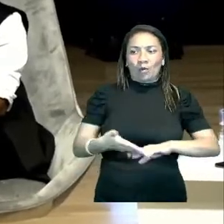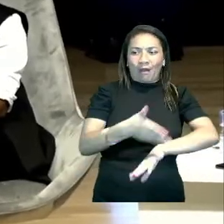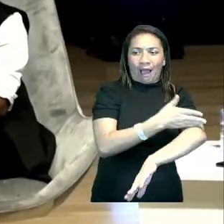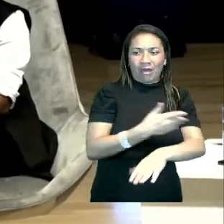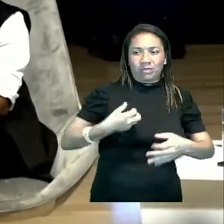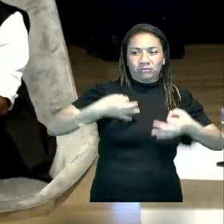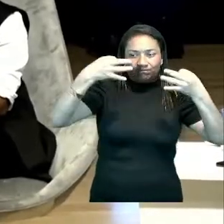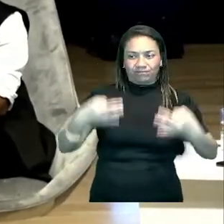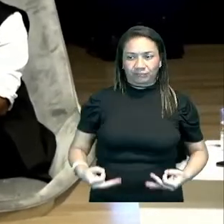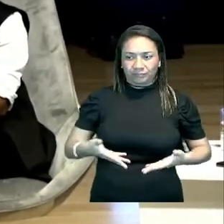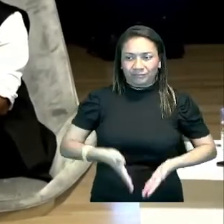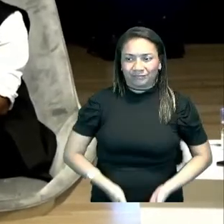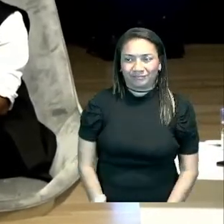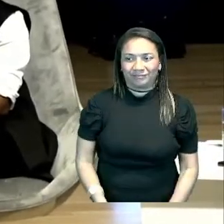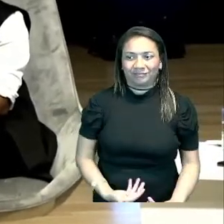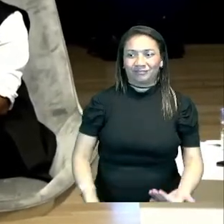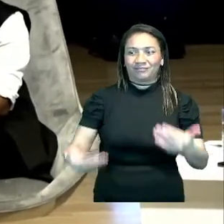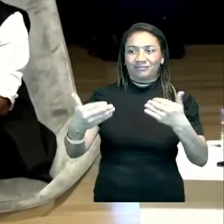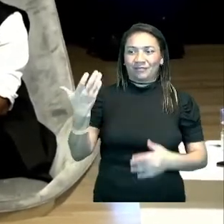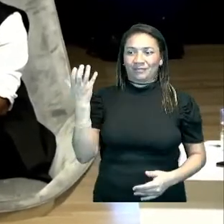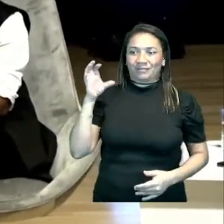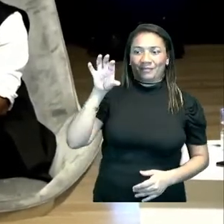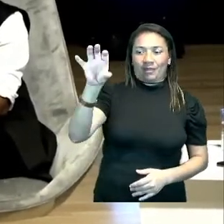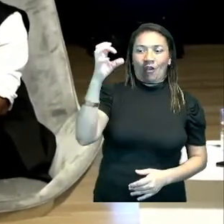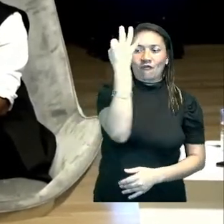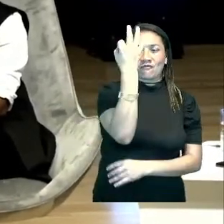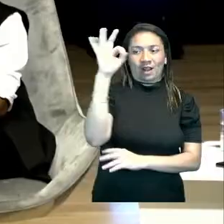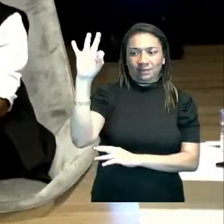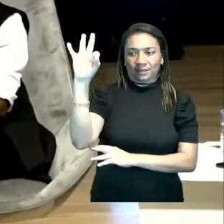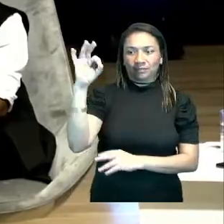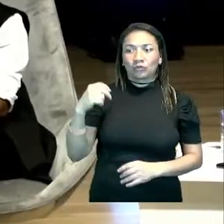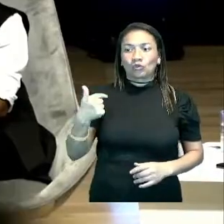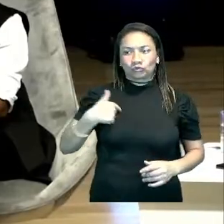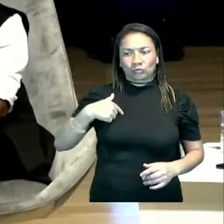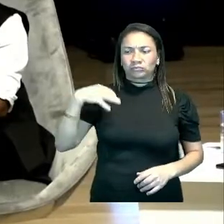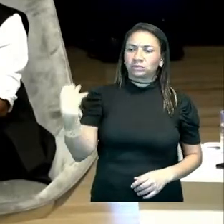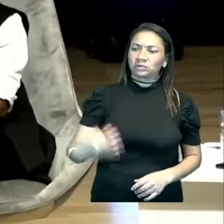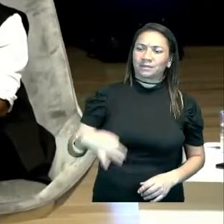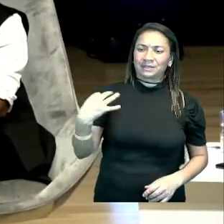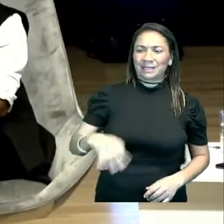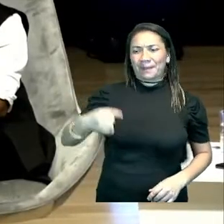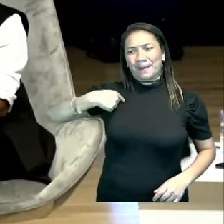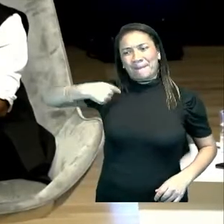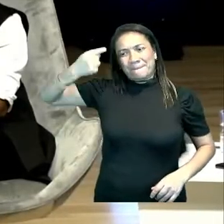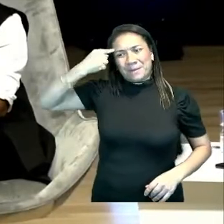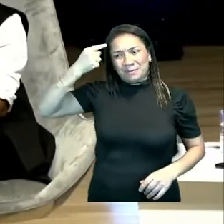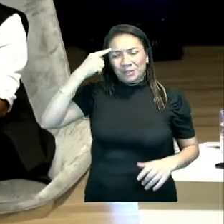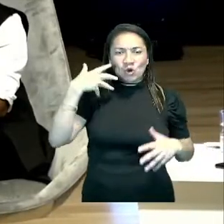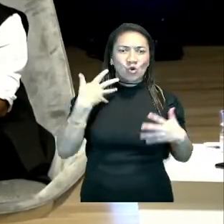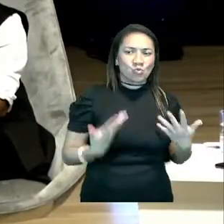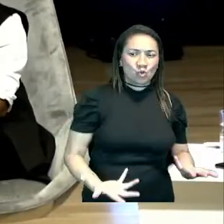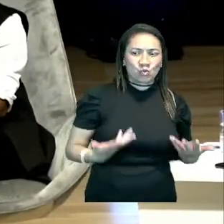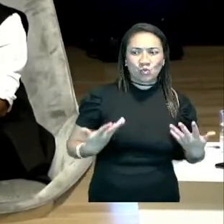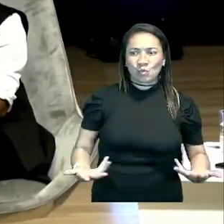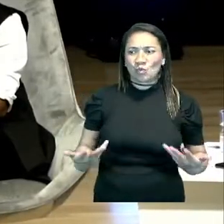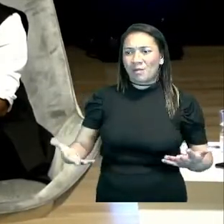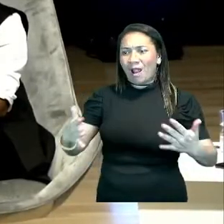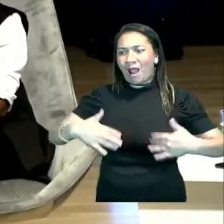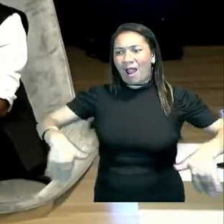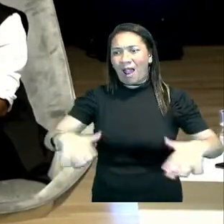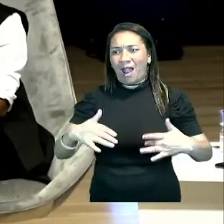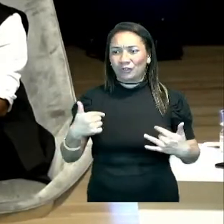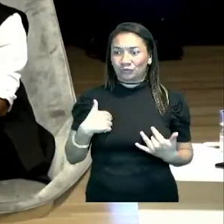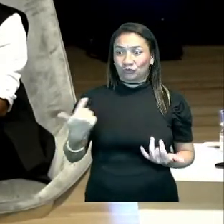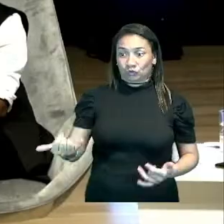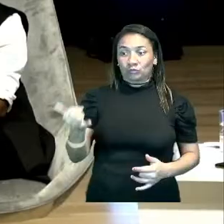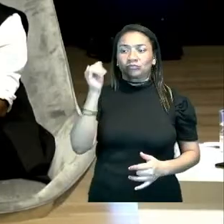activity, since I was very young in France, these ideas came into my mind as I suffered from this